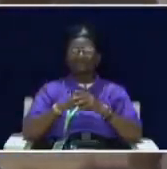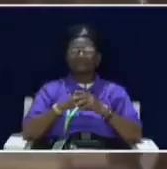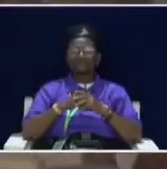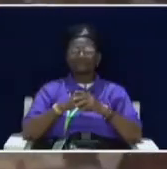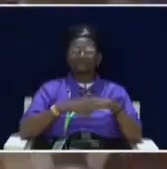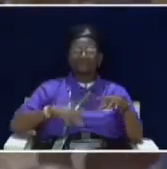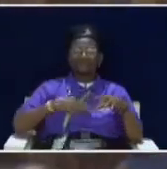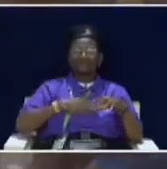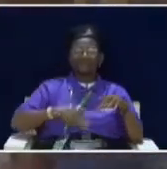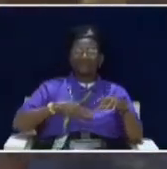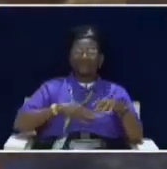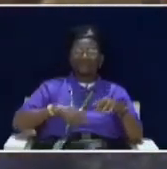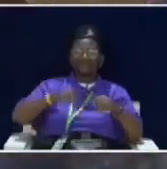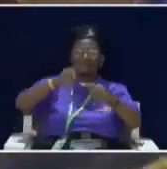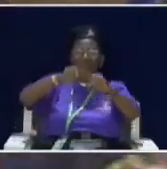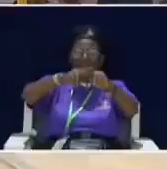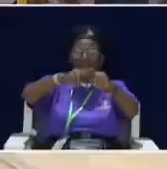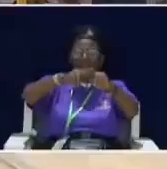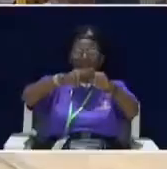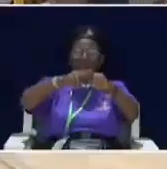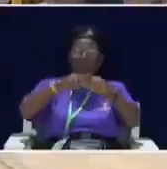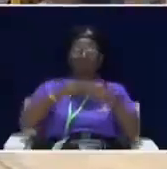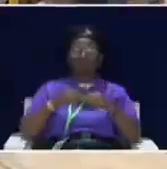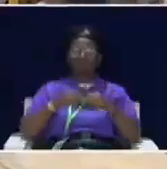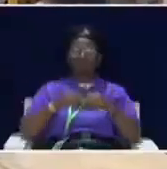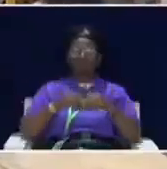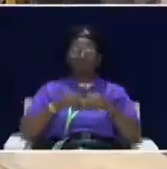Please be seated.